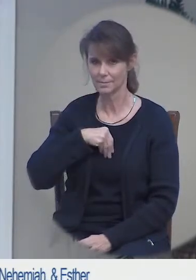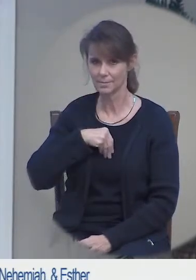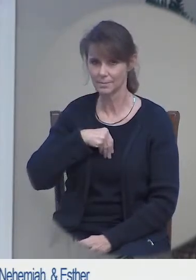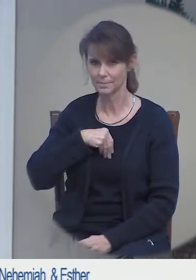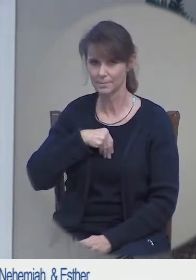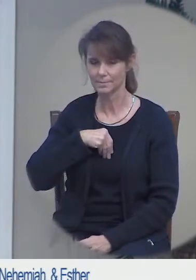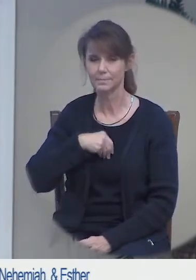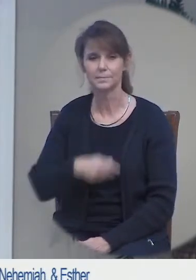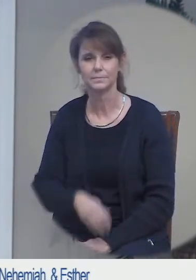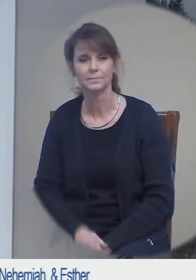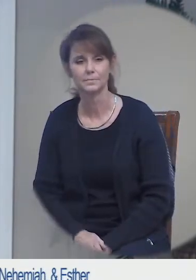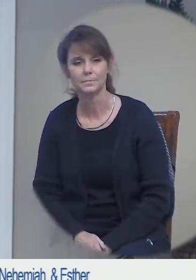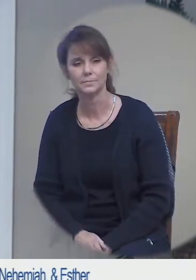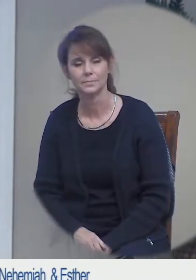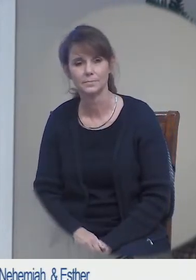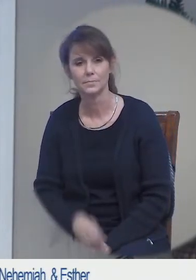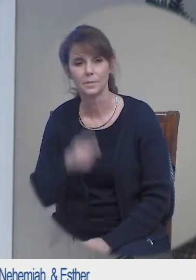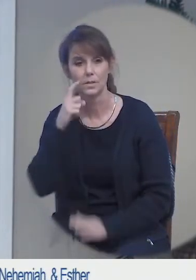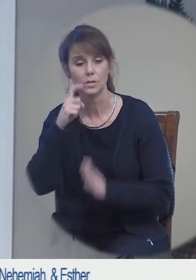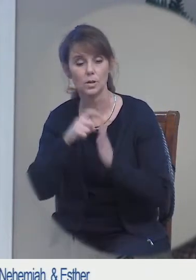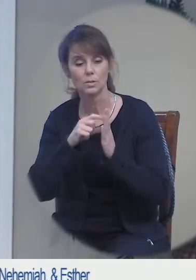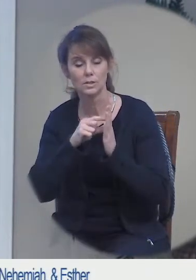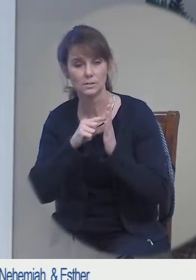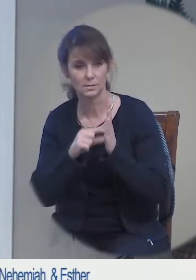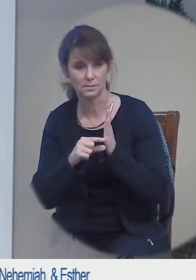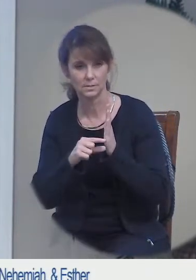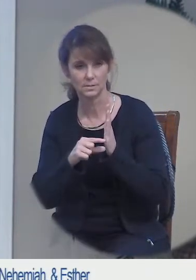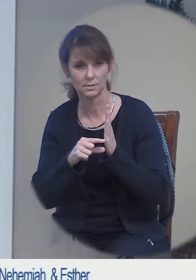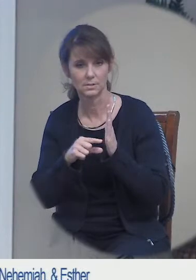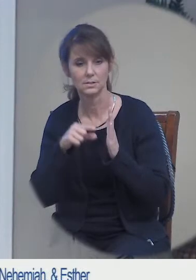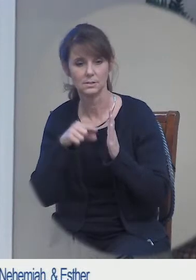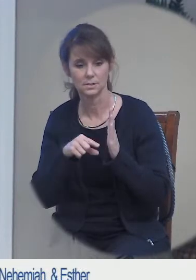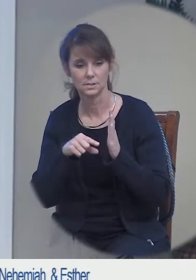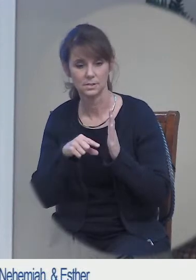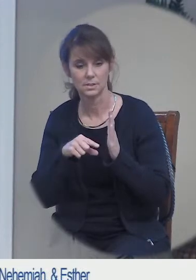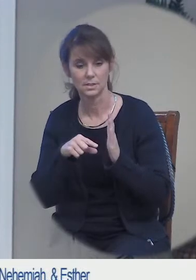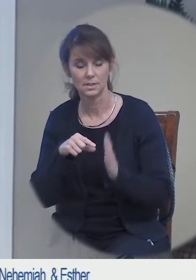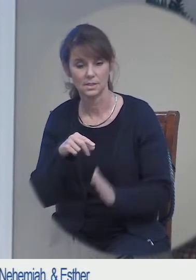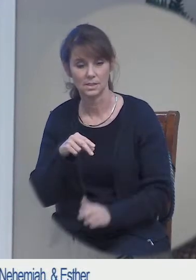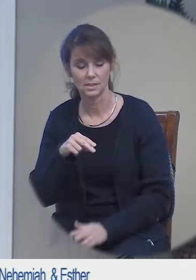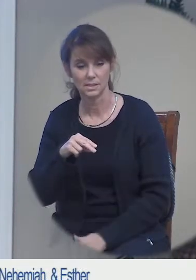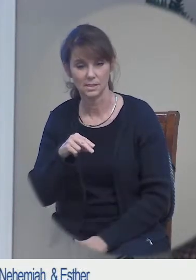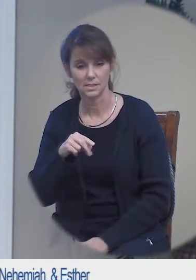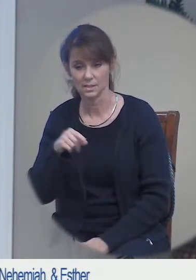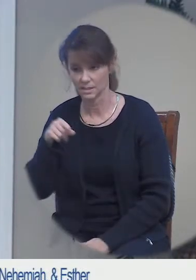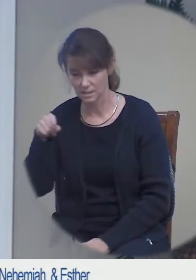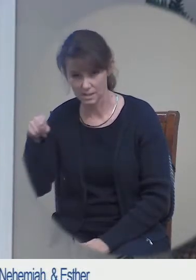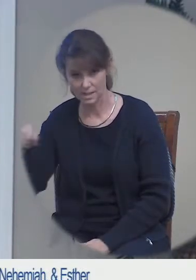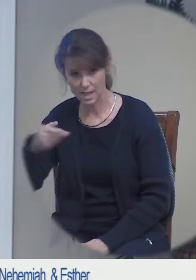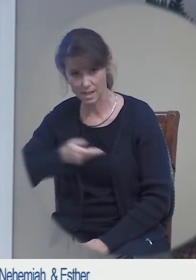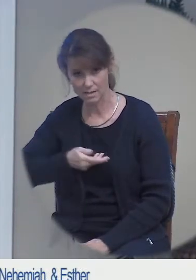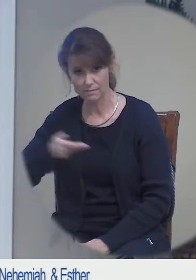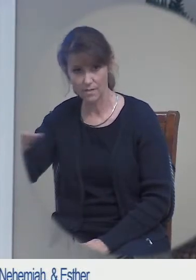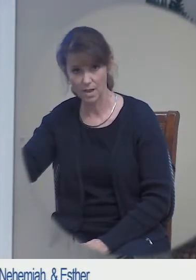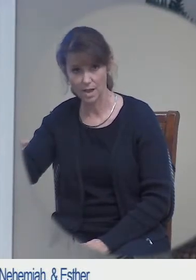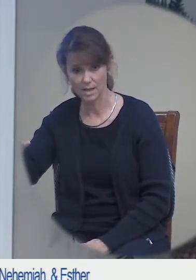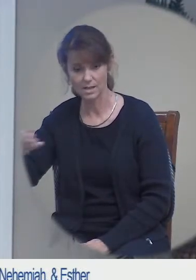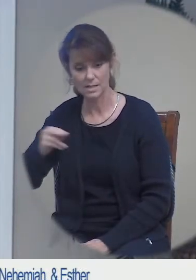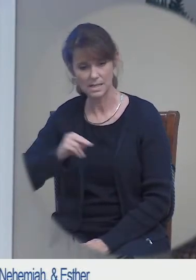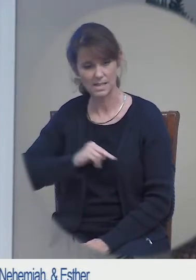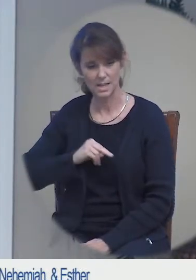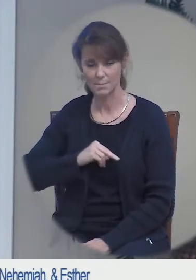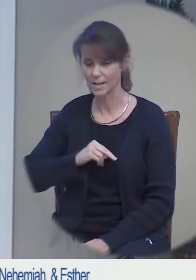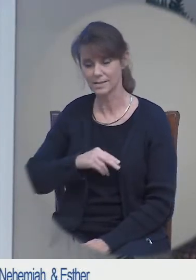one of the things I find interesting in this text, is even though he turned them down, he says in verse 3, "So I